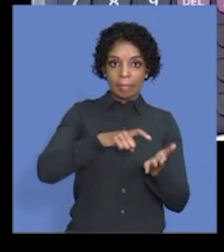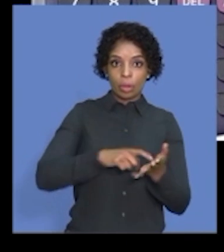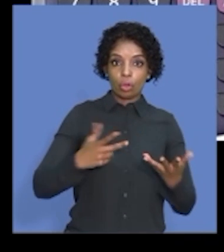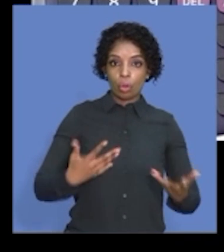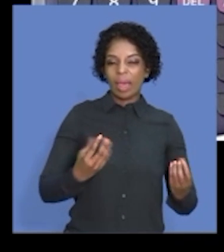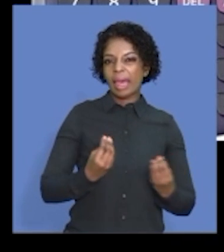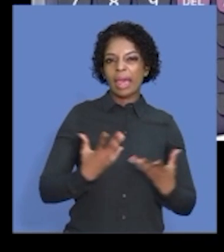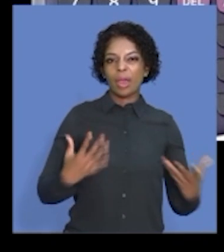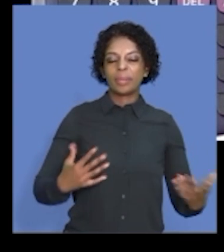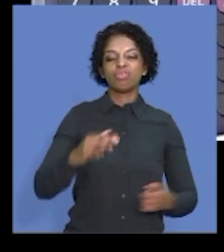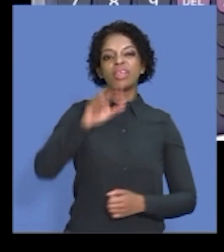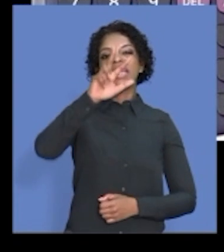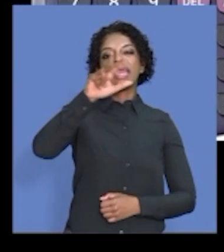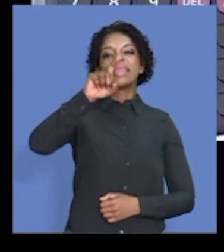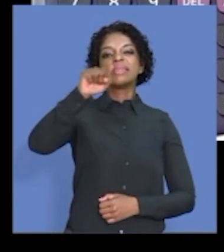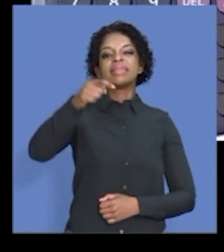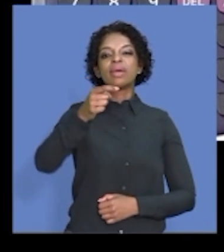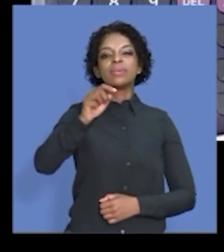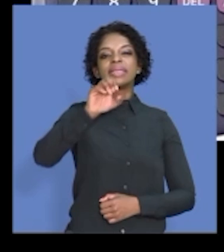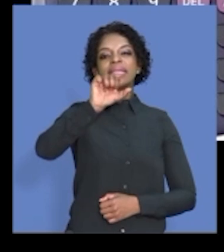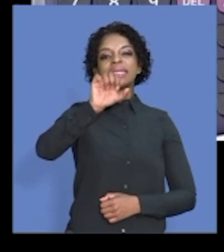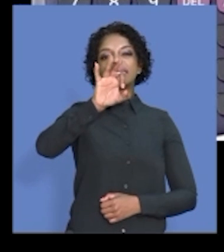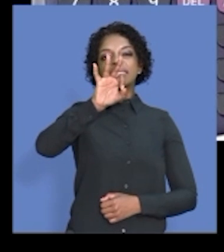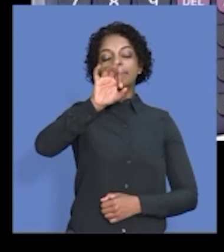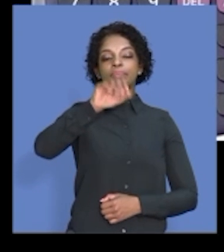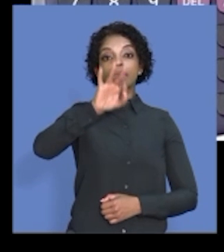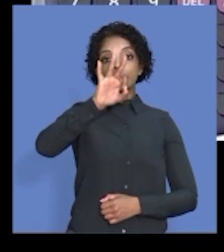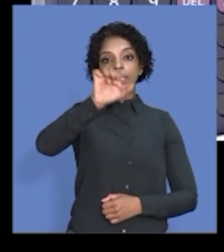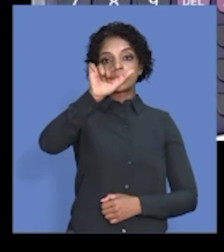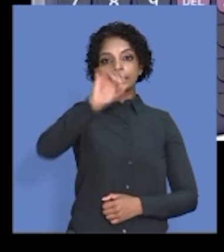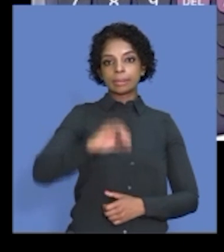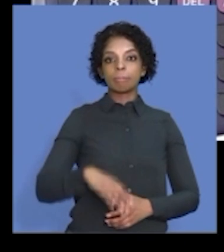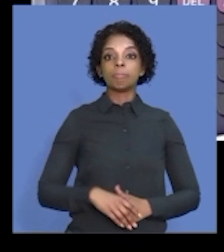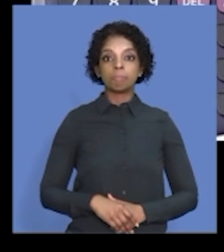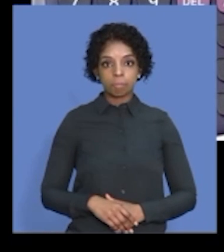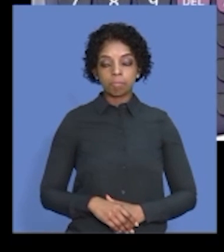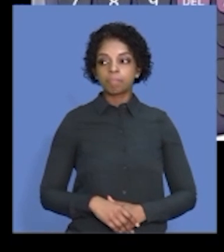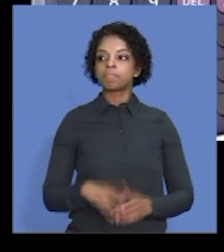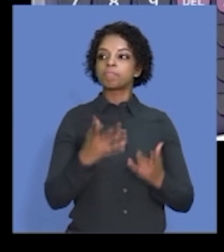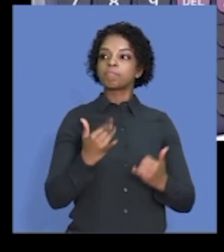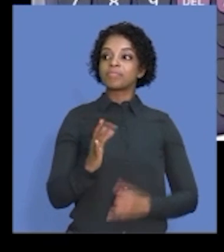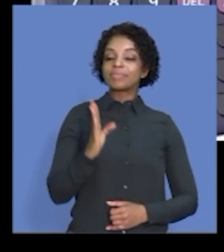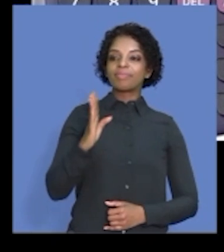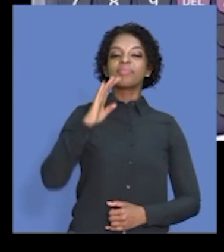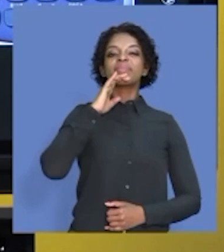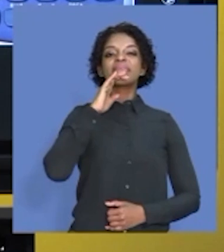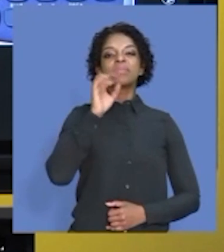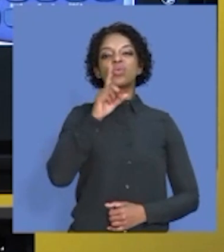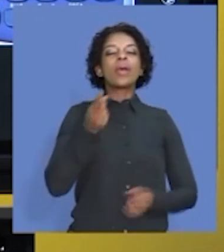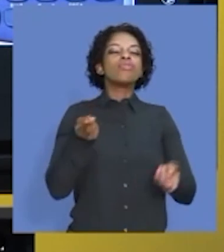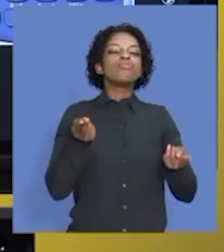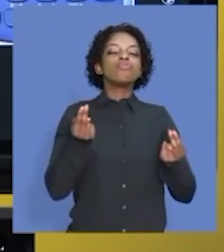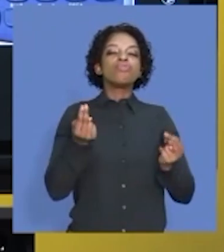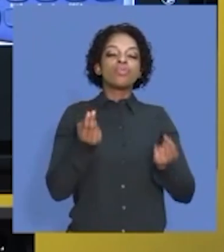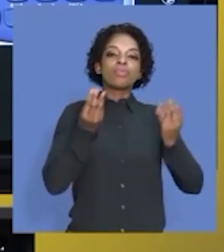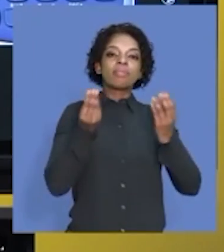8,360, and that will then give you your new debtors figure. In other words, that figure